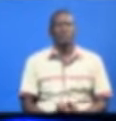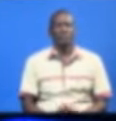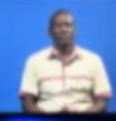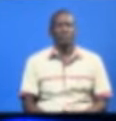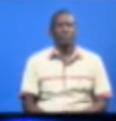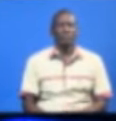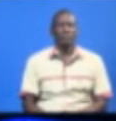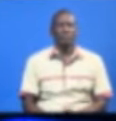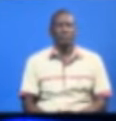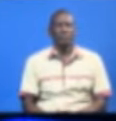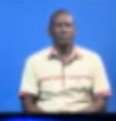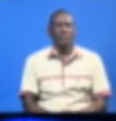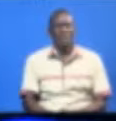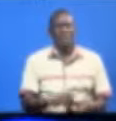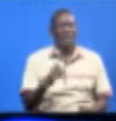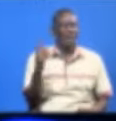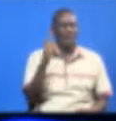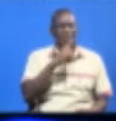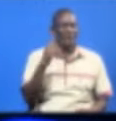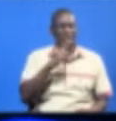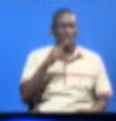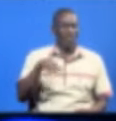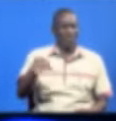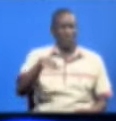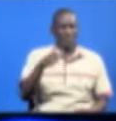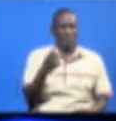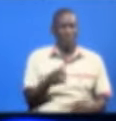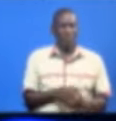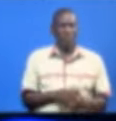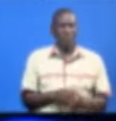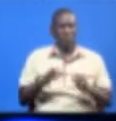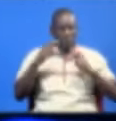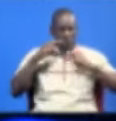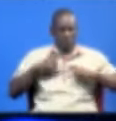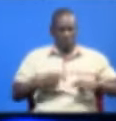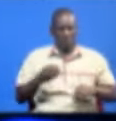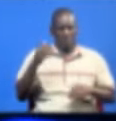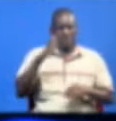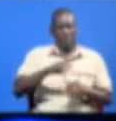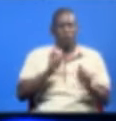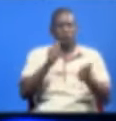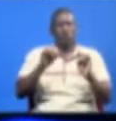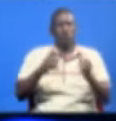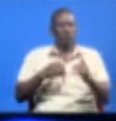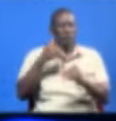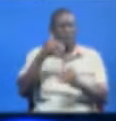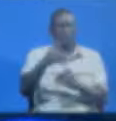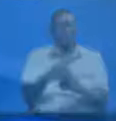A dangerous affair, some would call it. Let's take a break. We're going to be back with some sports news.